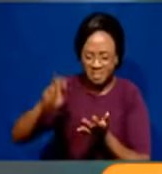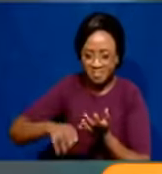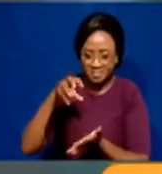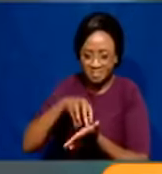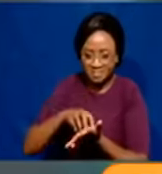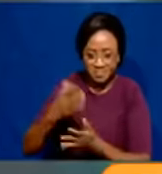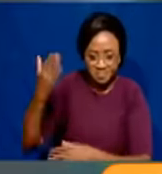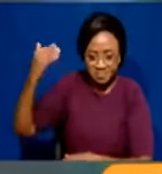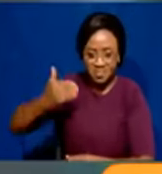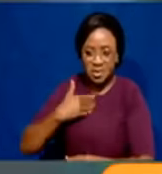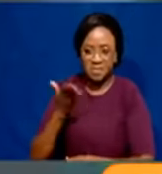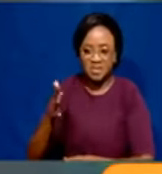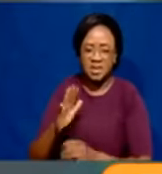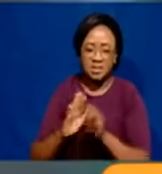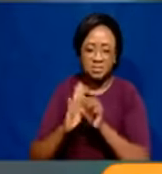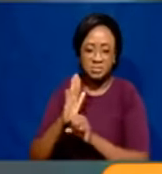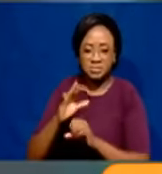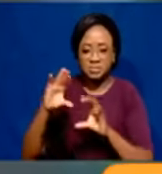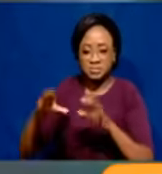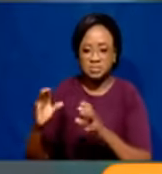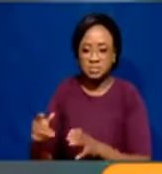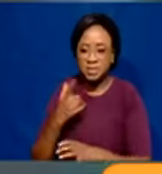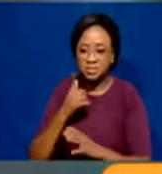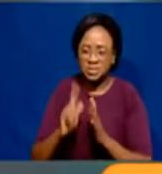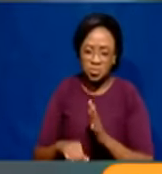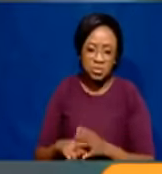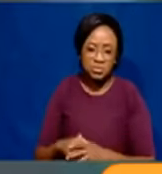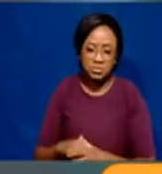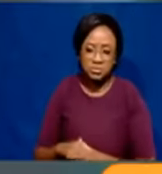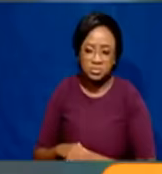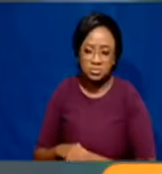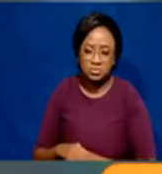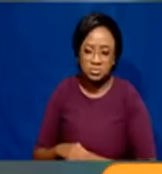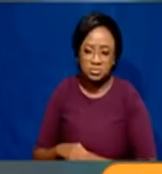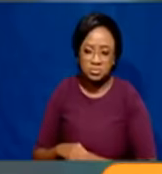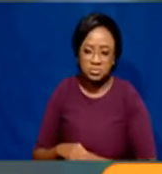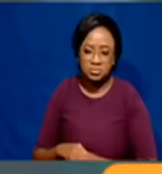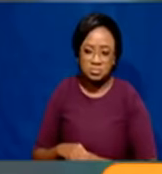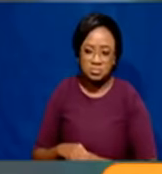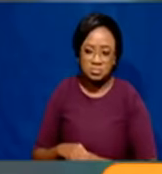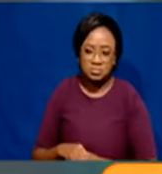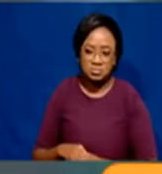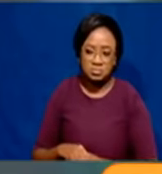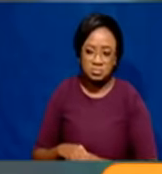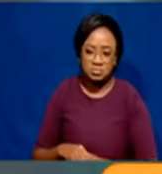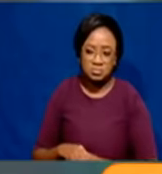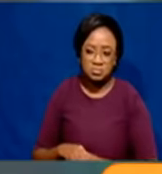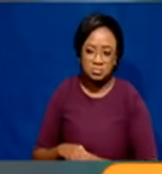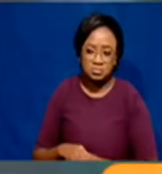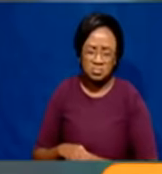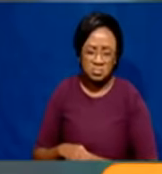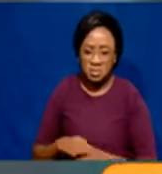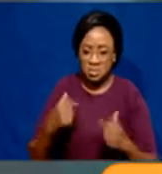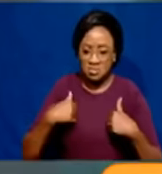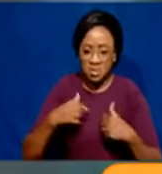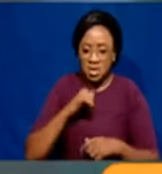he held in state-owned companies, saying, and I quote, "I do not for one minute want to be part